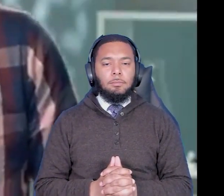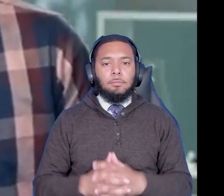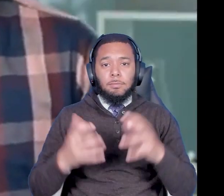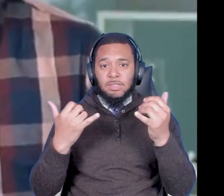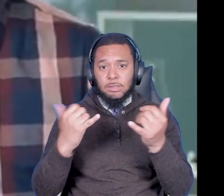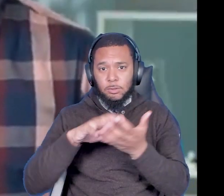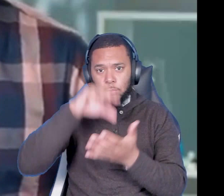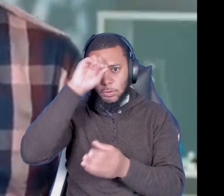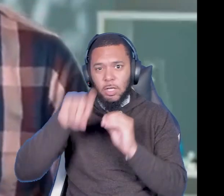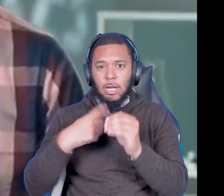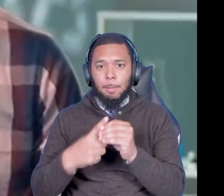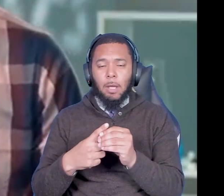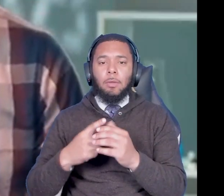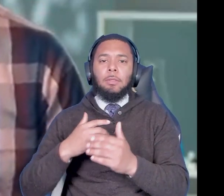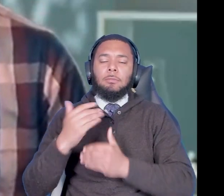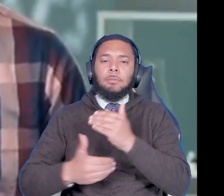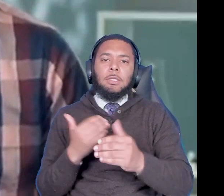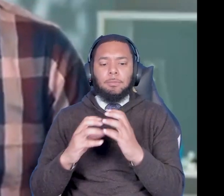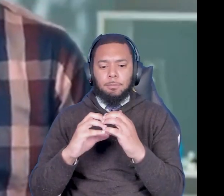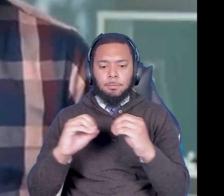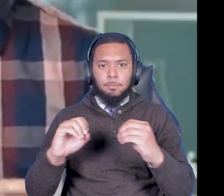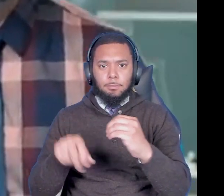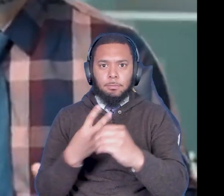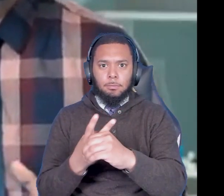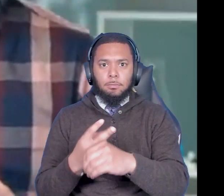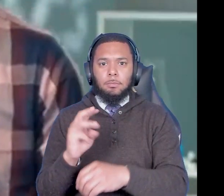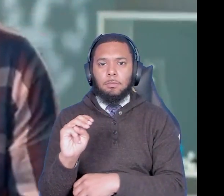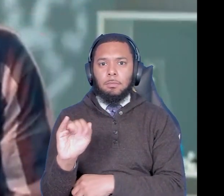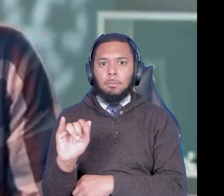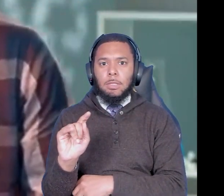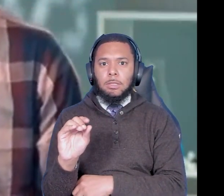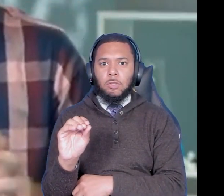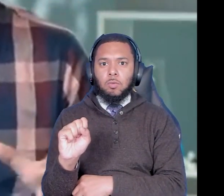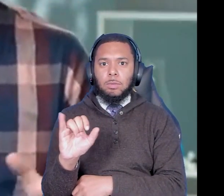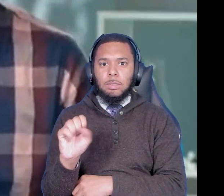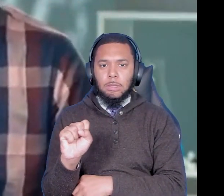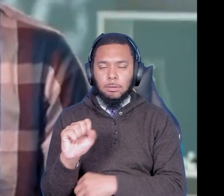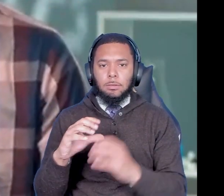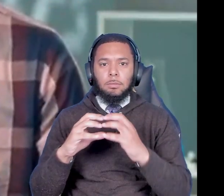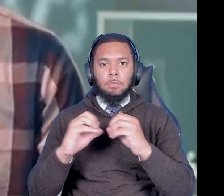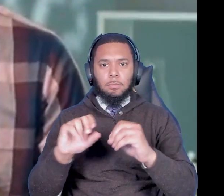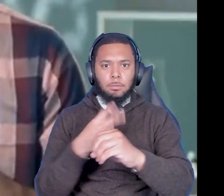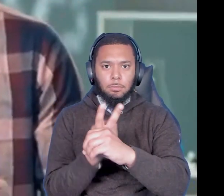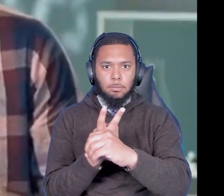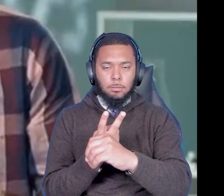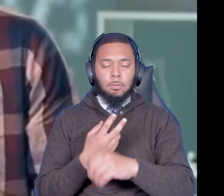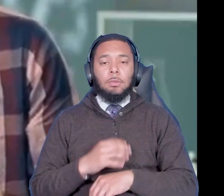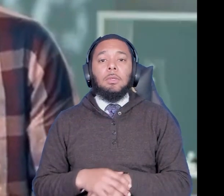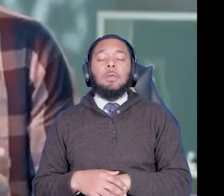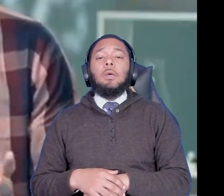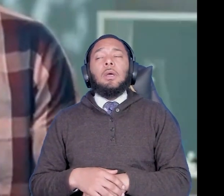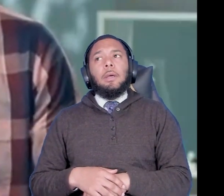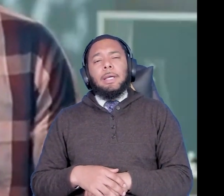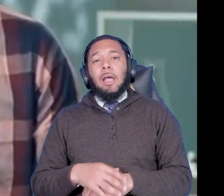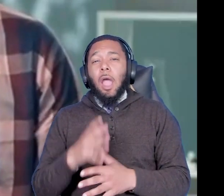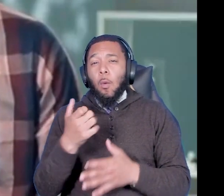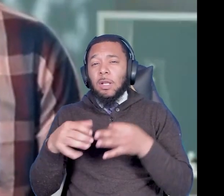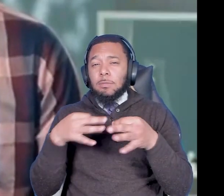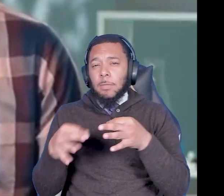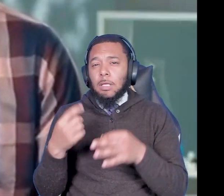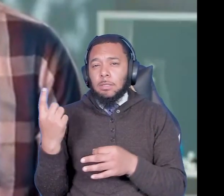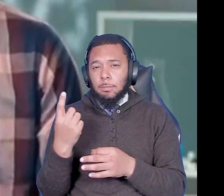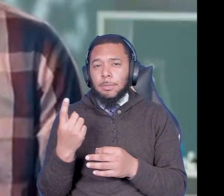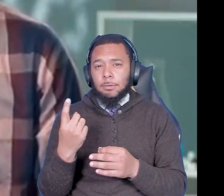Today we're going to be talking about the process of mitosis. And one thing I want to clear up before we go any further, there's a couple different ways you can